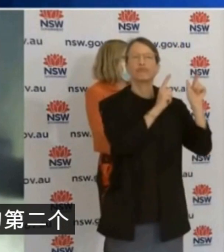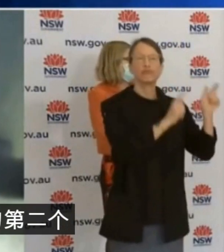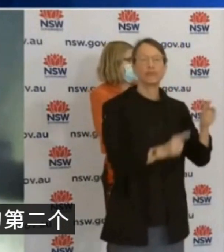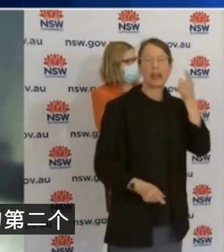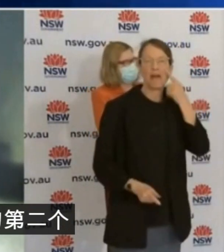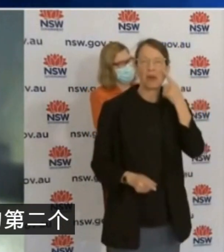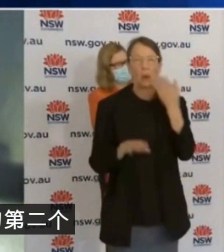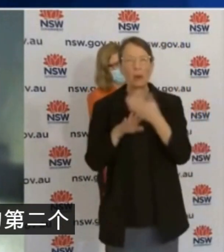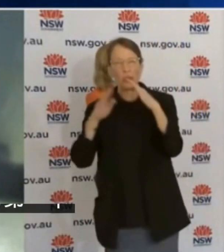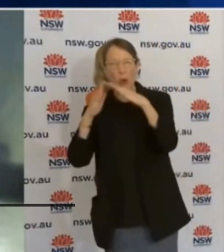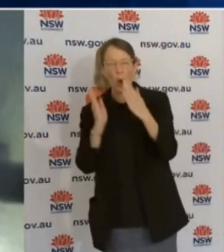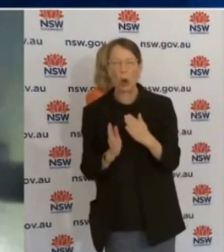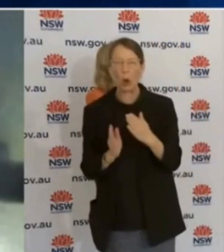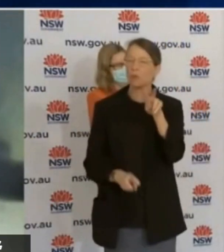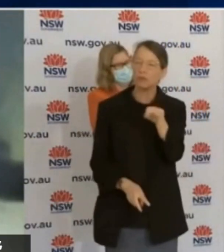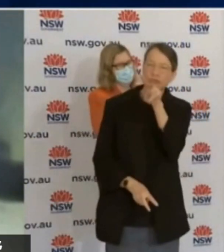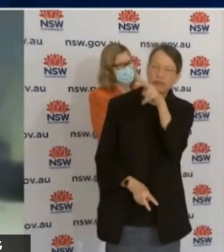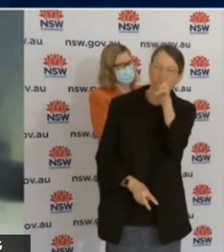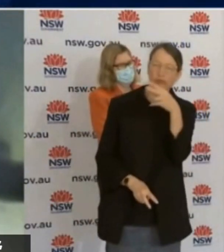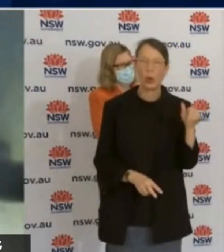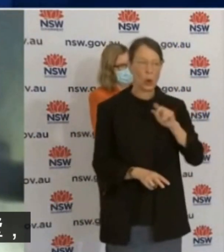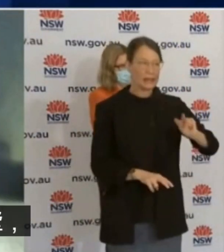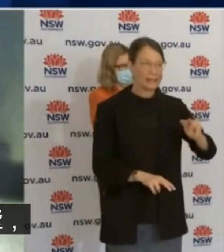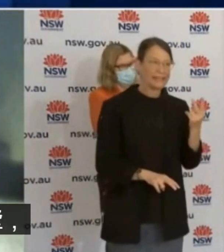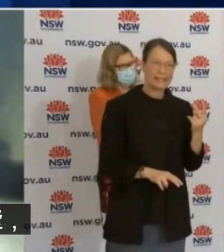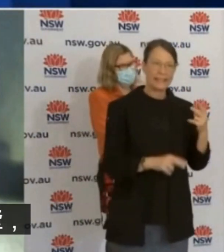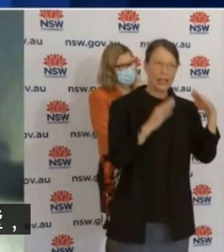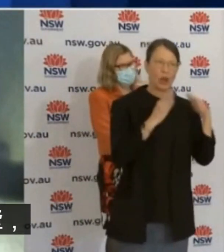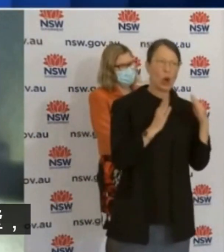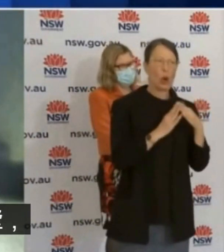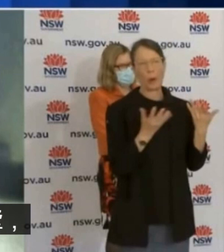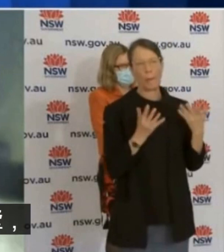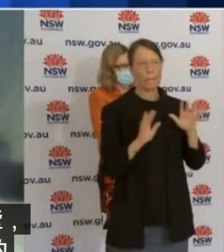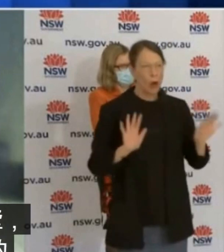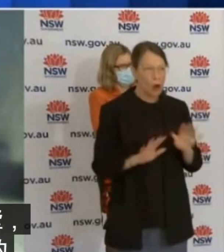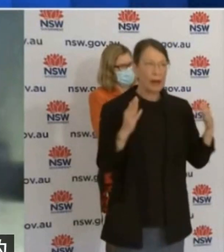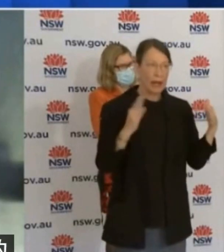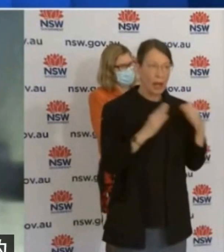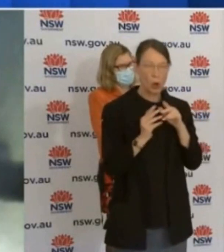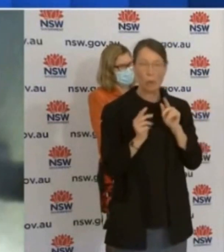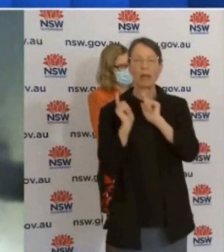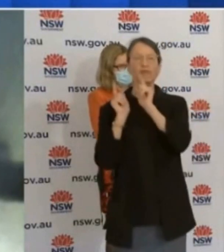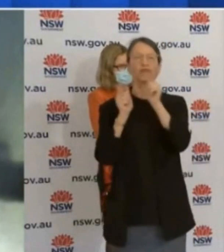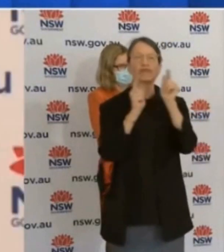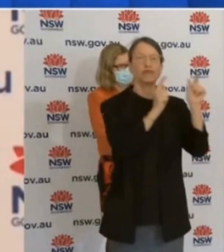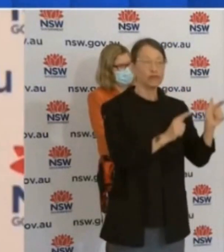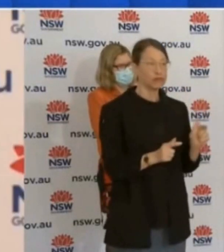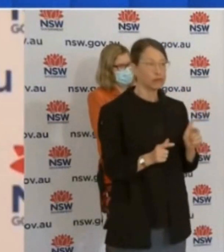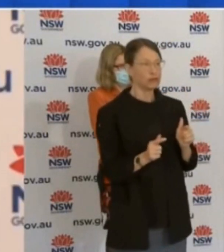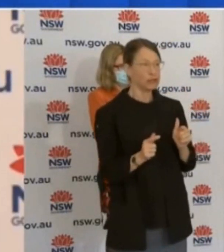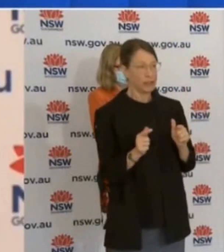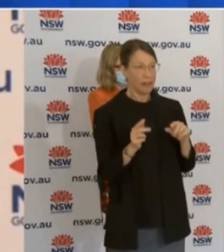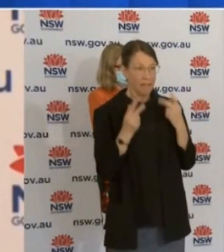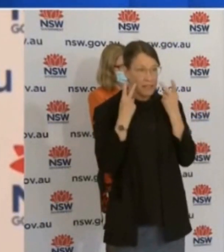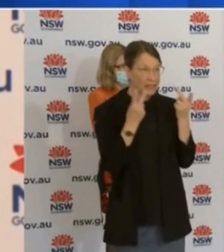home, and I've heard of people going to and from their beach houses. Isn't it time we had a much tougher rule around travel to stop